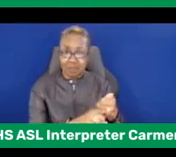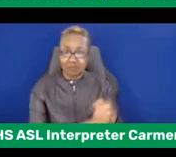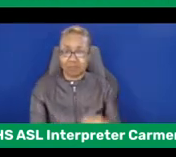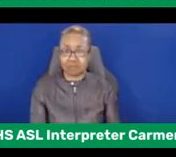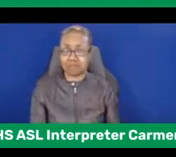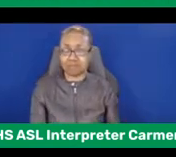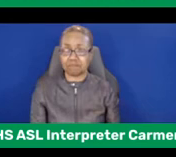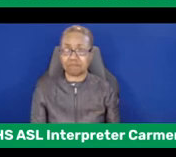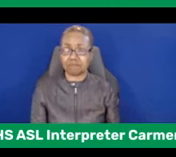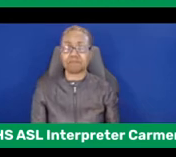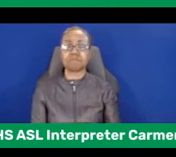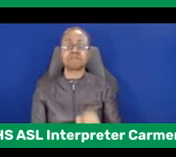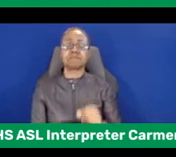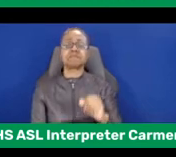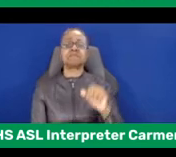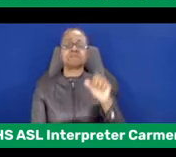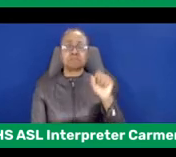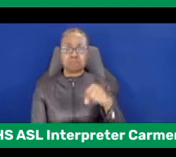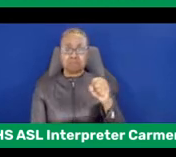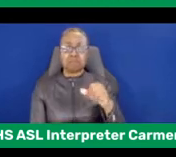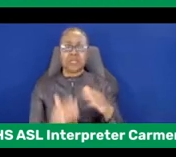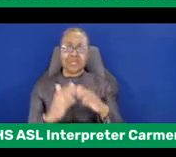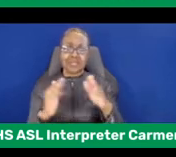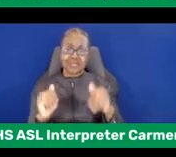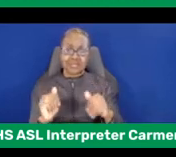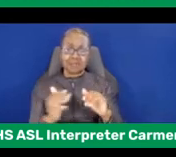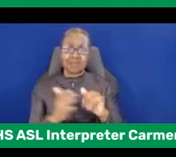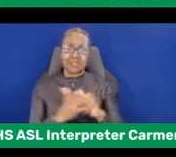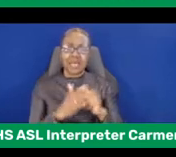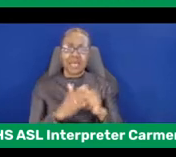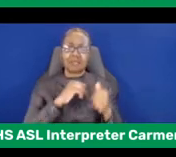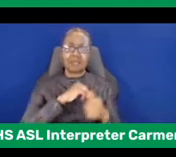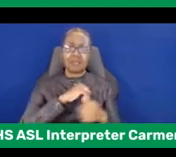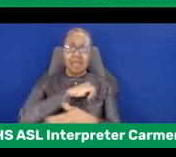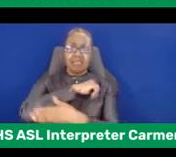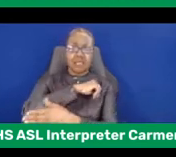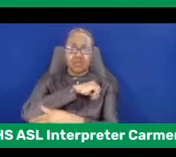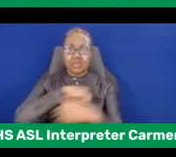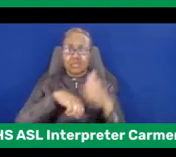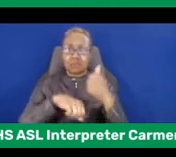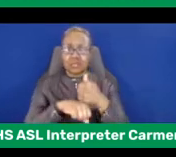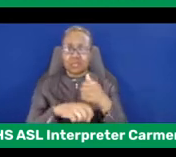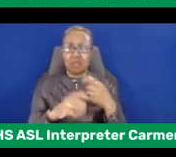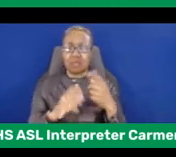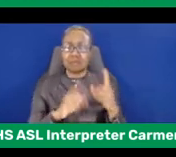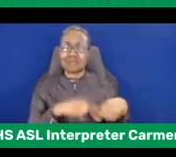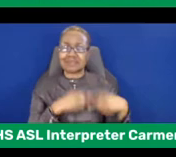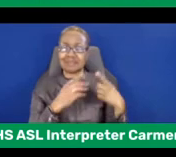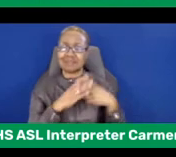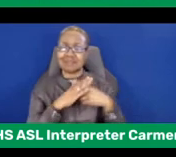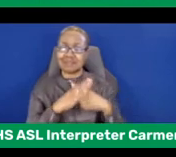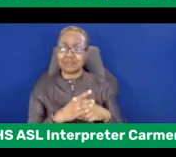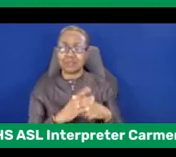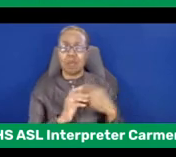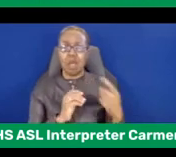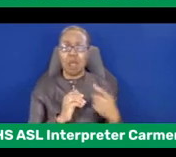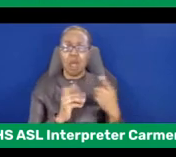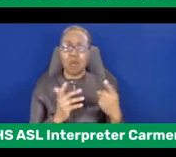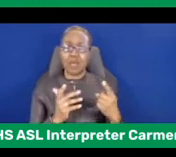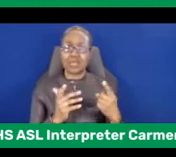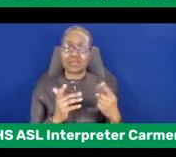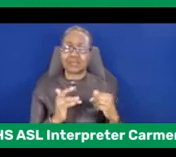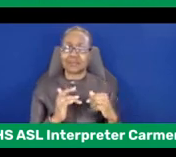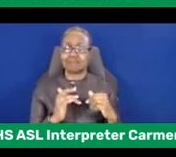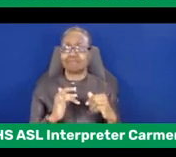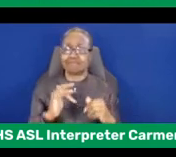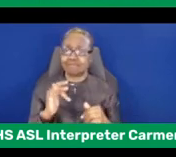Yeah, these systems that this country was built on from its inception are always at play.